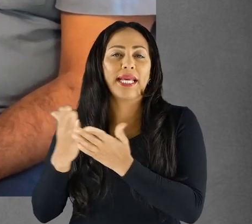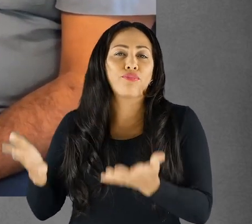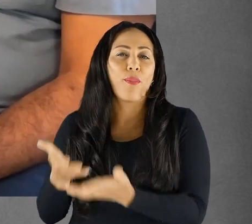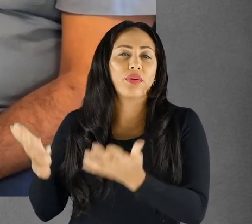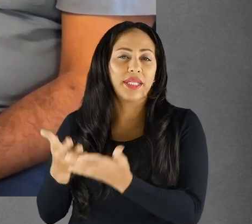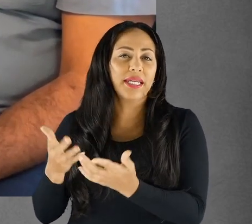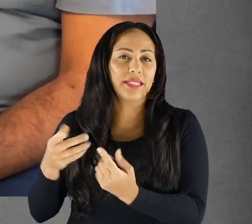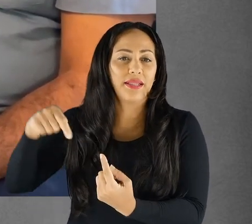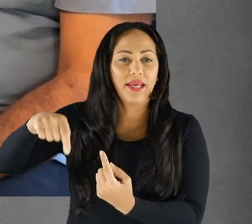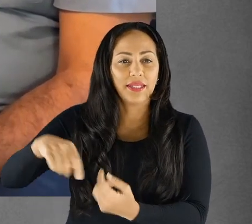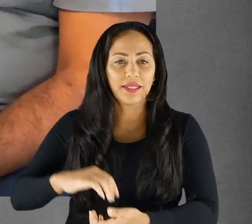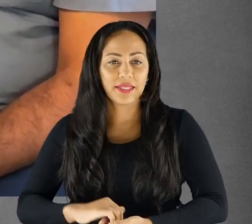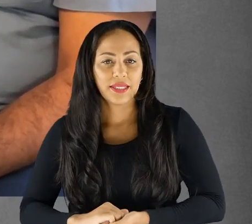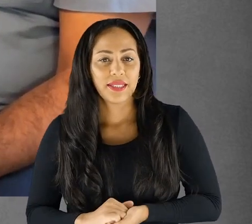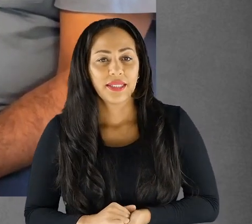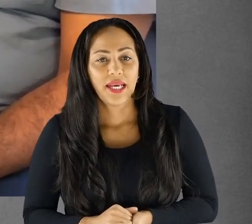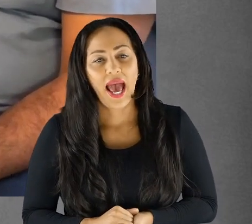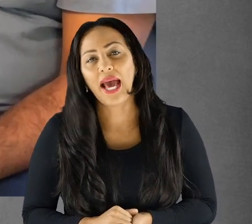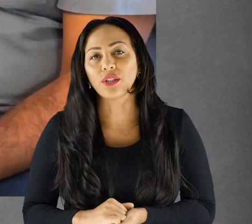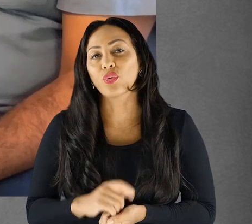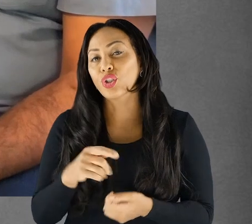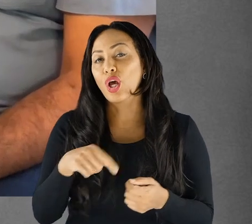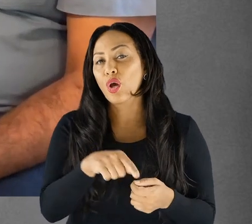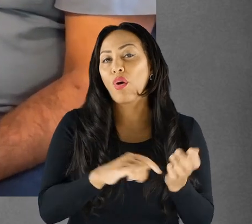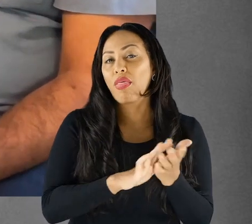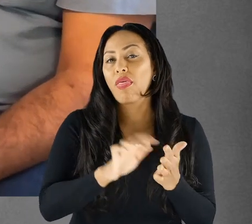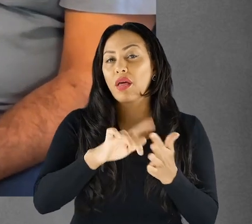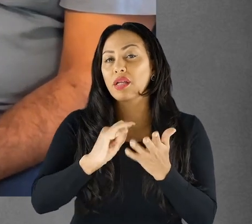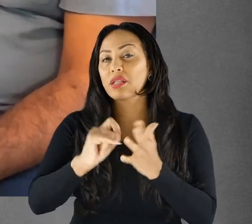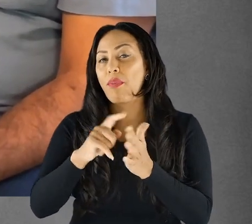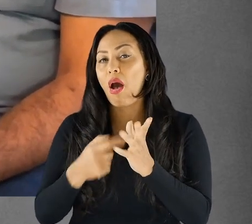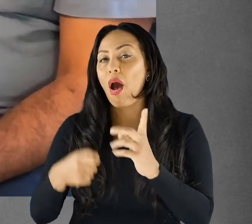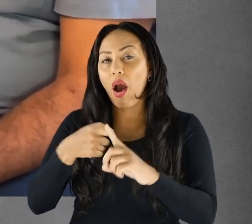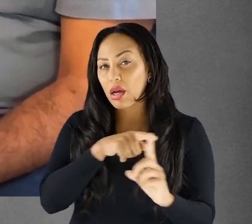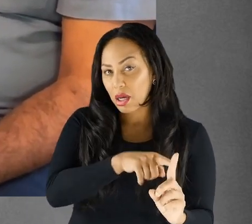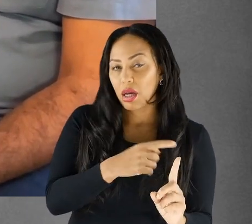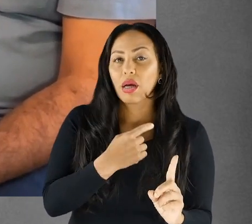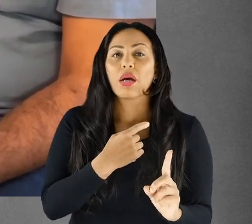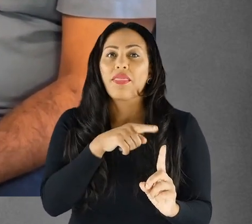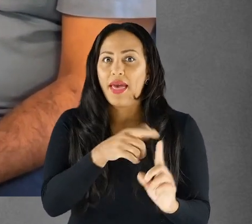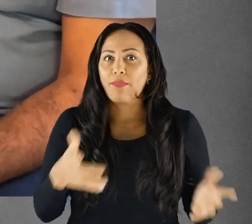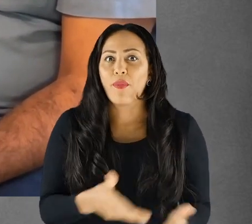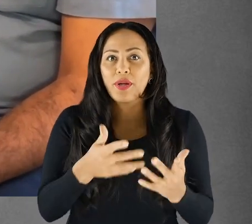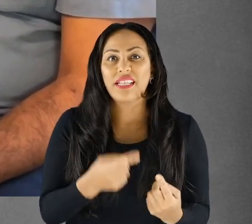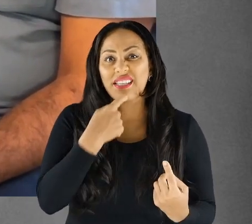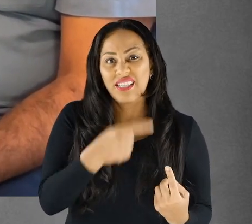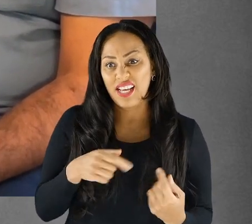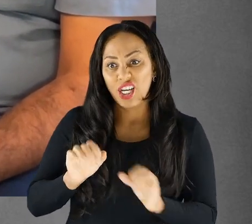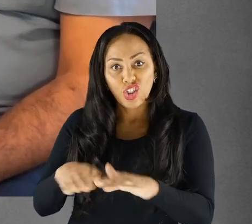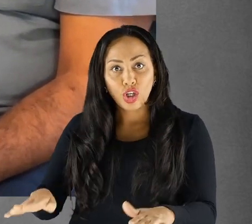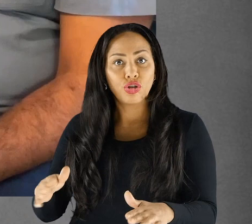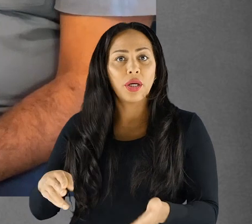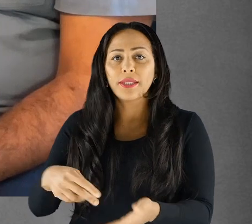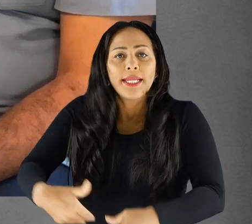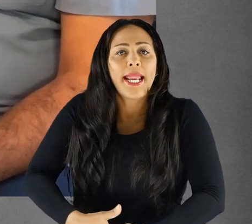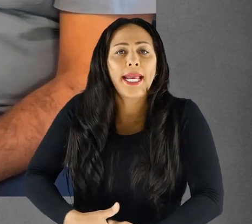Al-Salam, and then also, carried forward by the whole of the Spark, is this idea, that children are innately creative and that